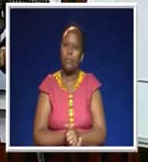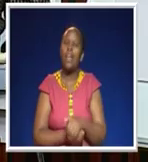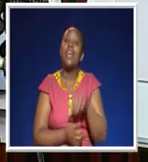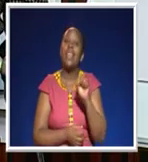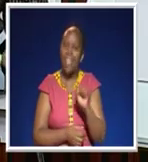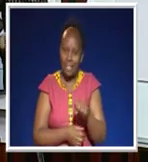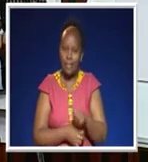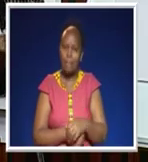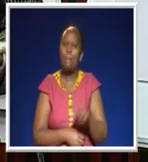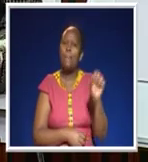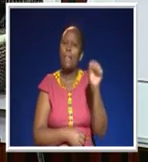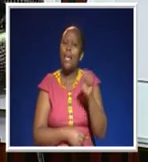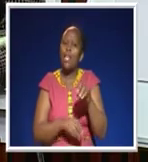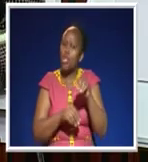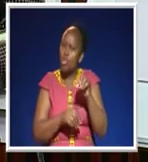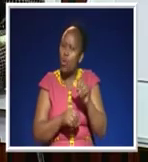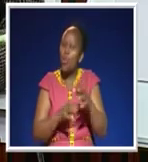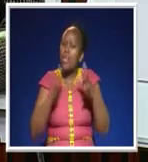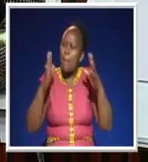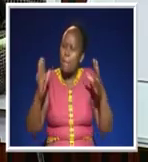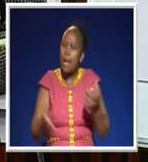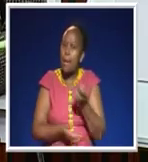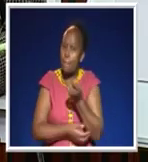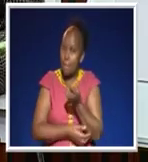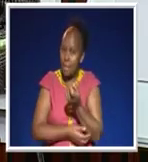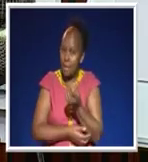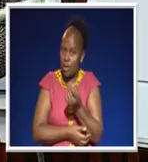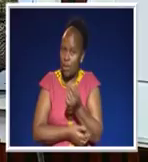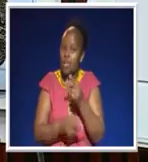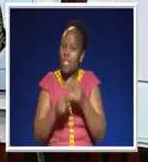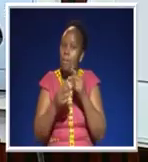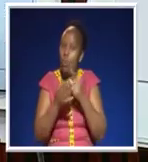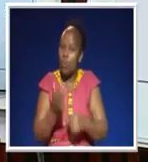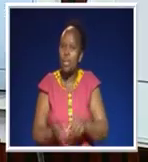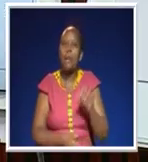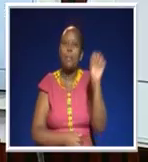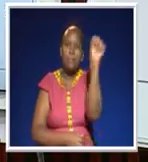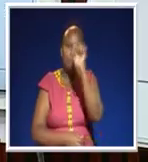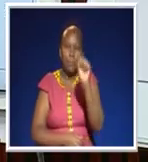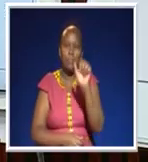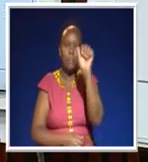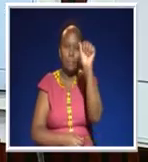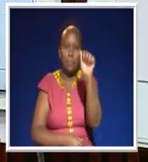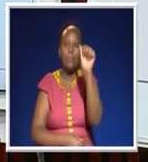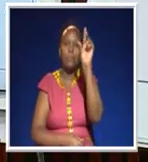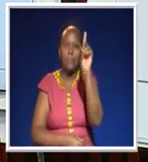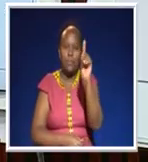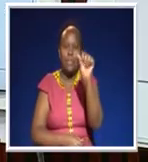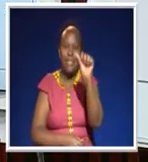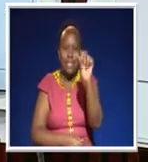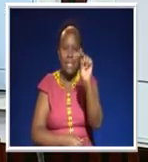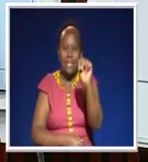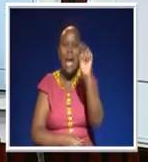Yes, the soil with the largest particles is sand. Sand